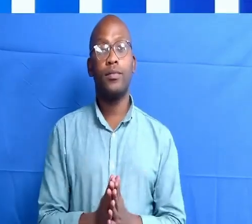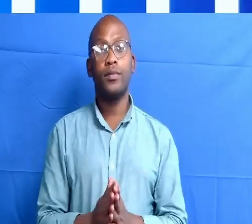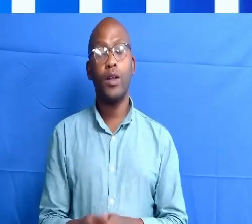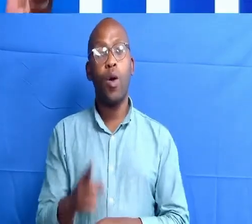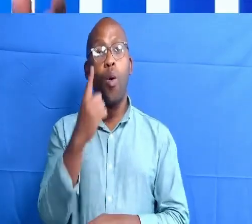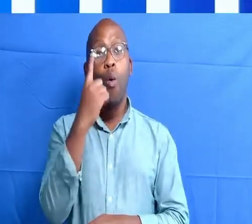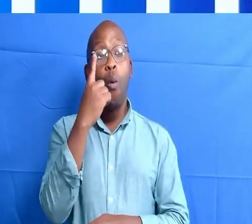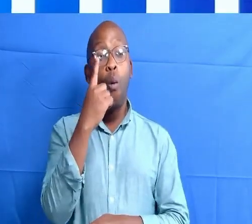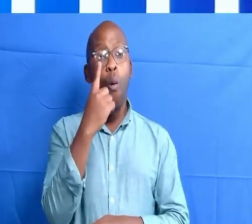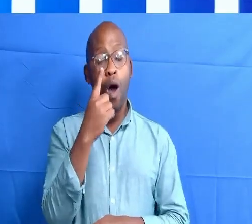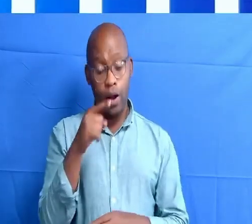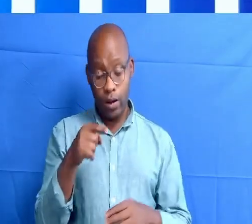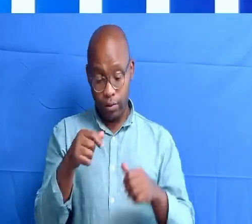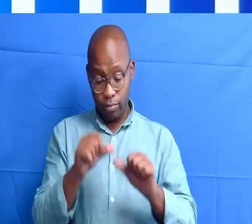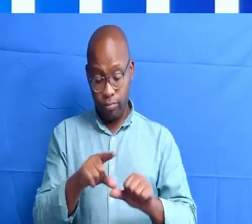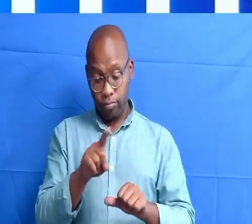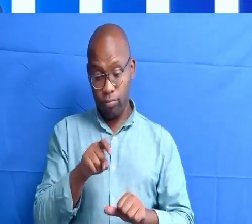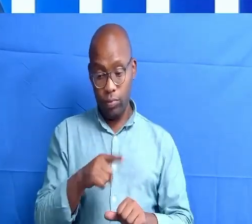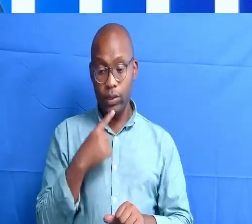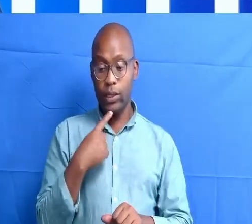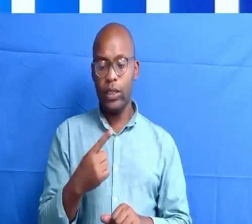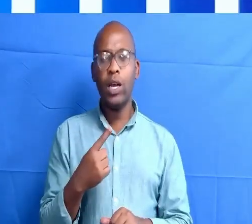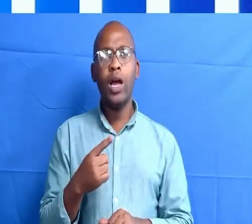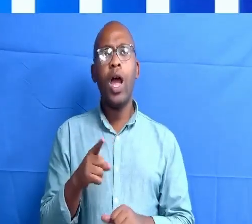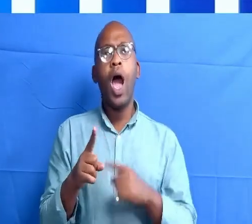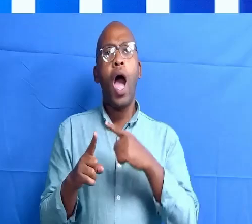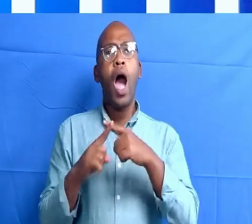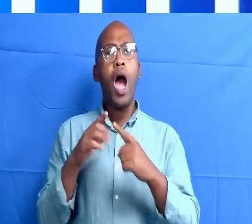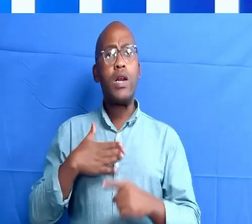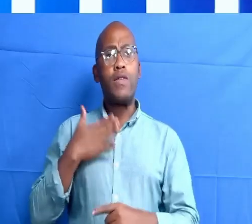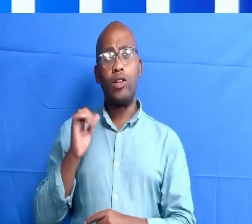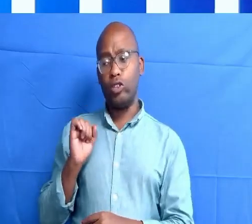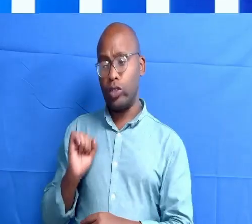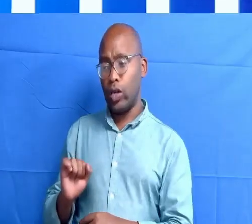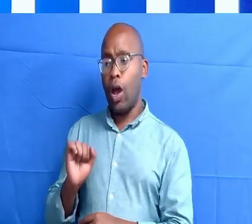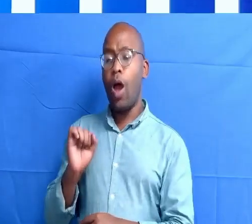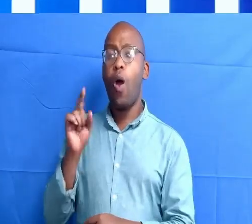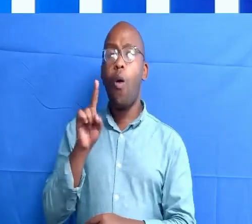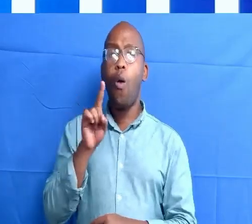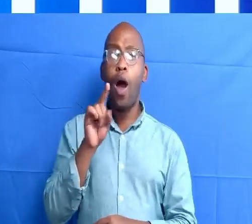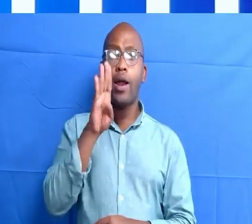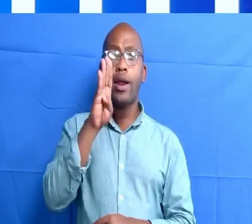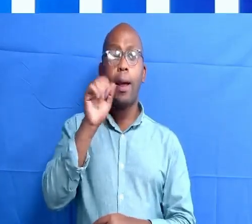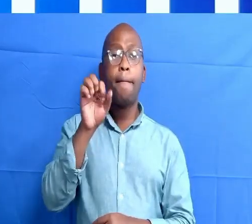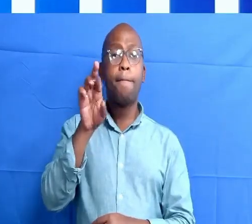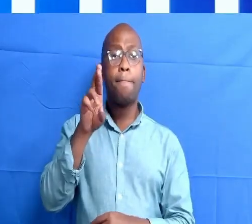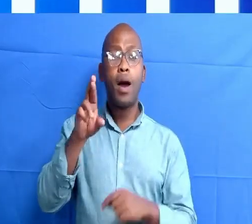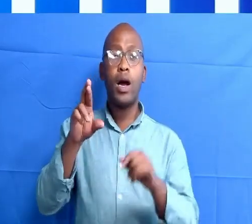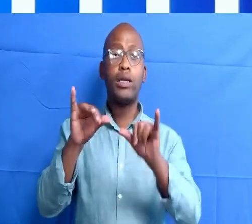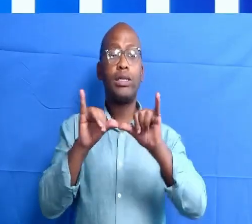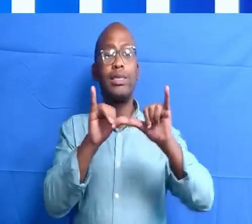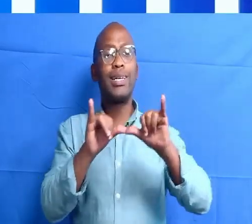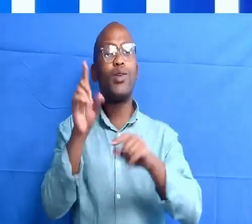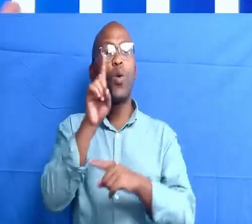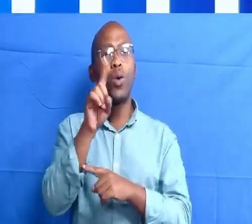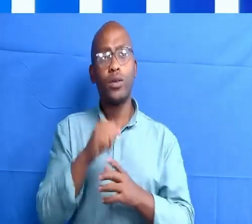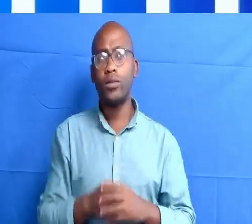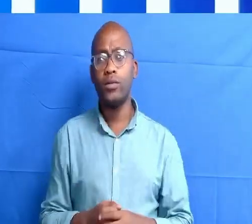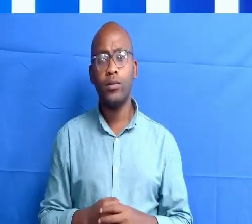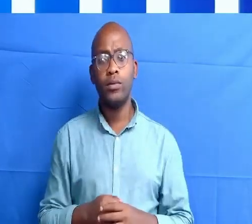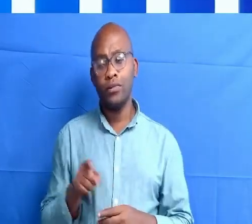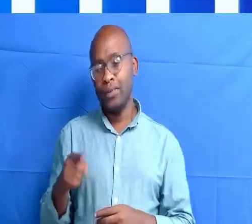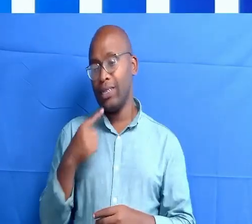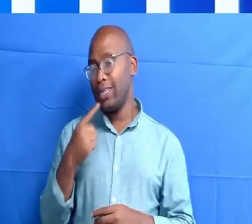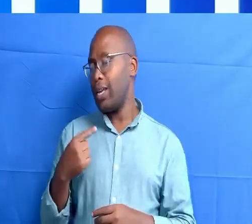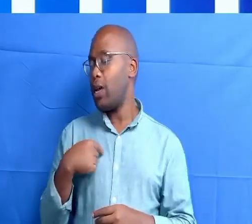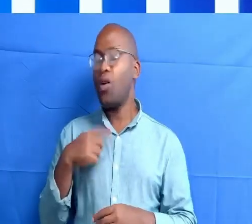advantage of a bar scale, and everybody should be able to understand that one bar, the advantage of using the bar scales, you don't